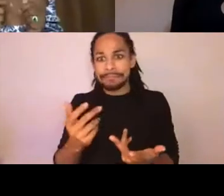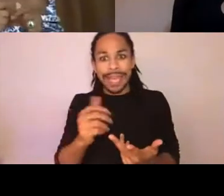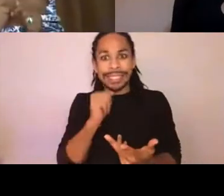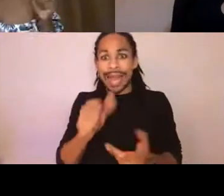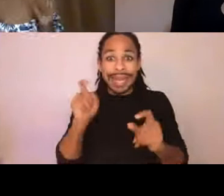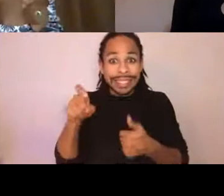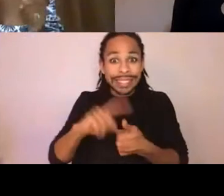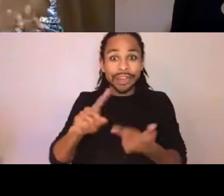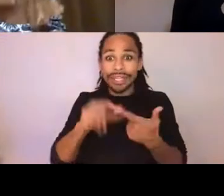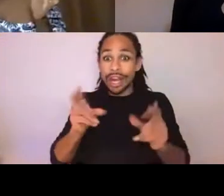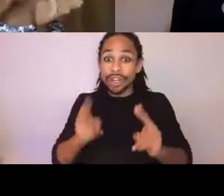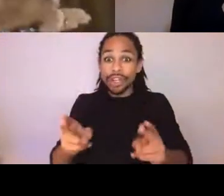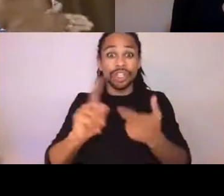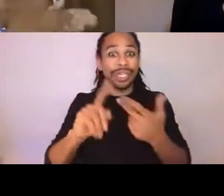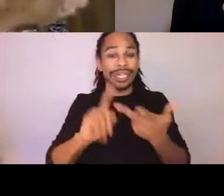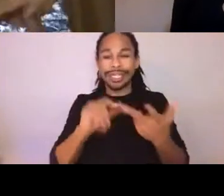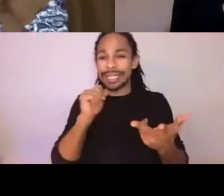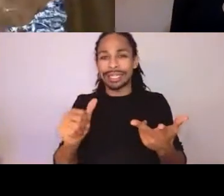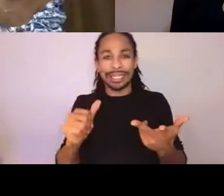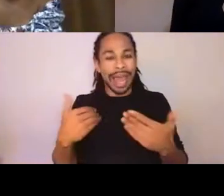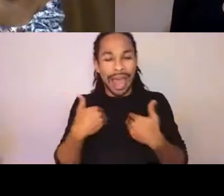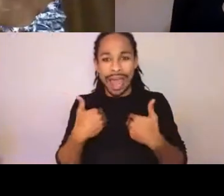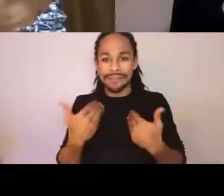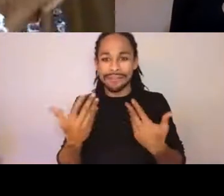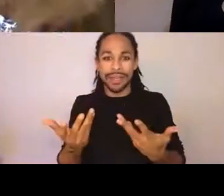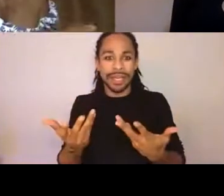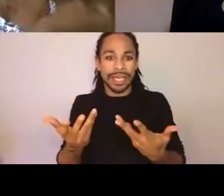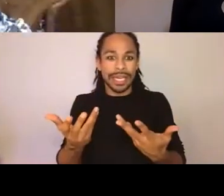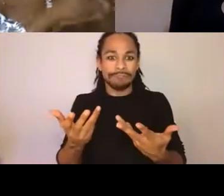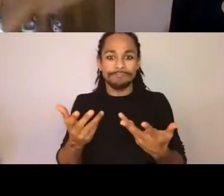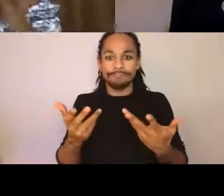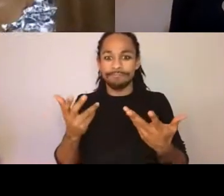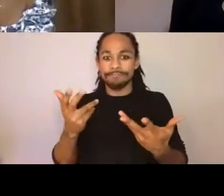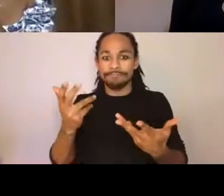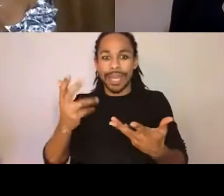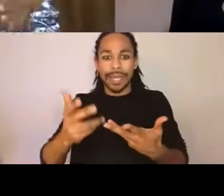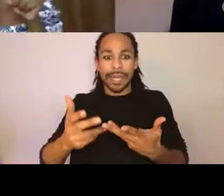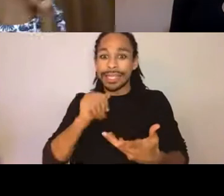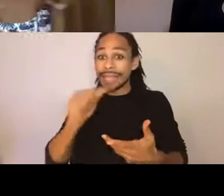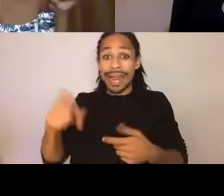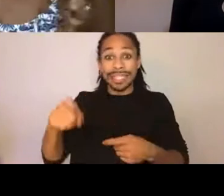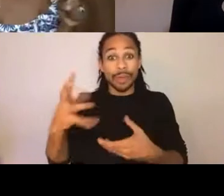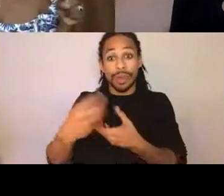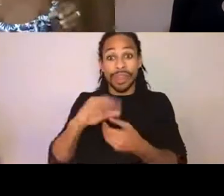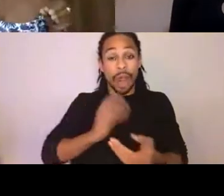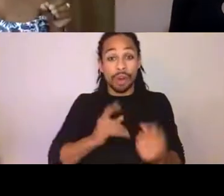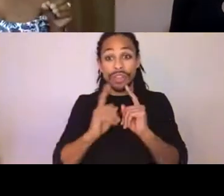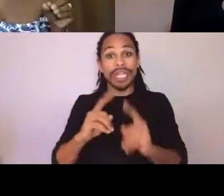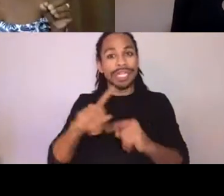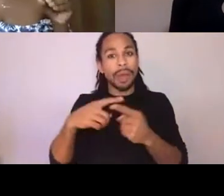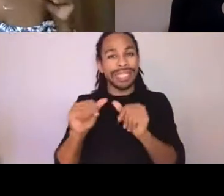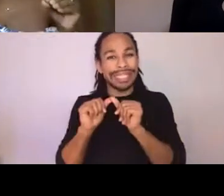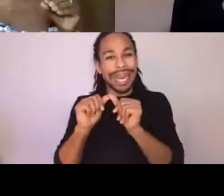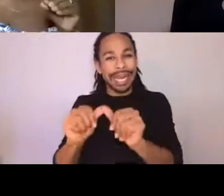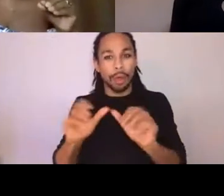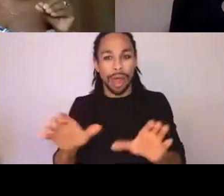conversation that we want to have, which is about sustainable action and sustainable change, not incremental. Because I think